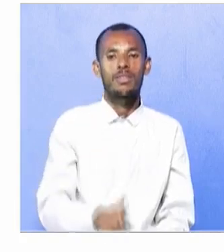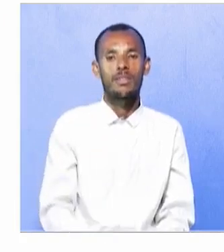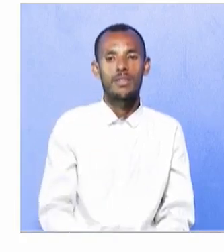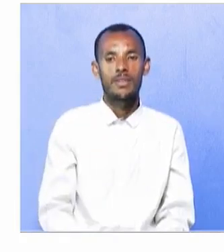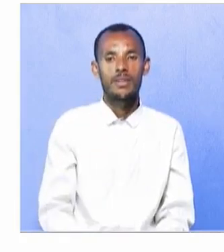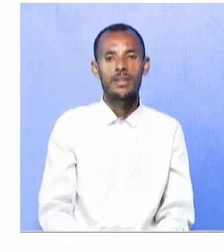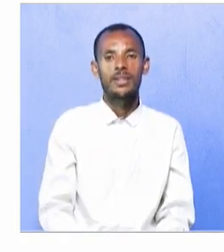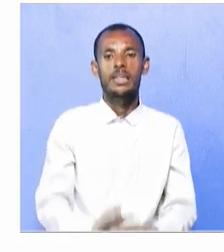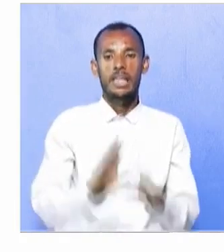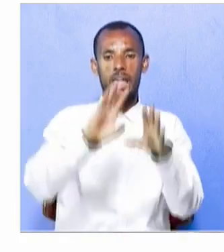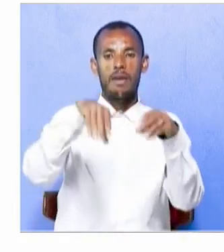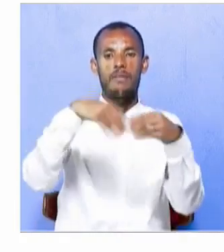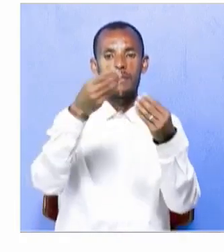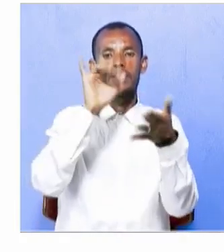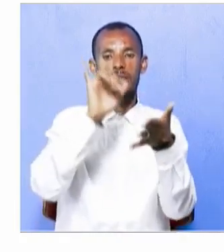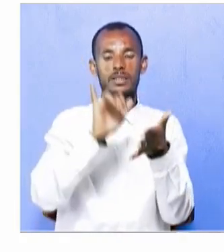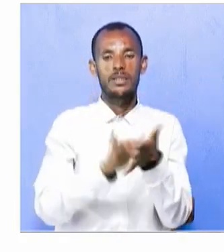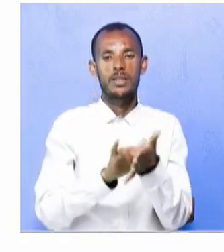Given